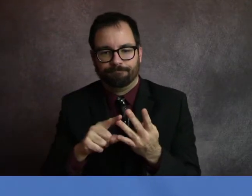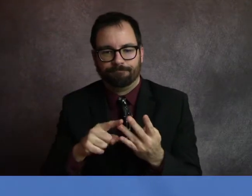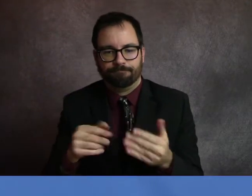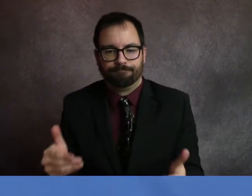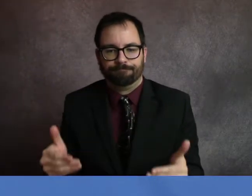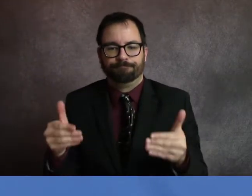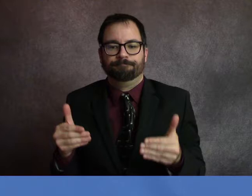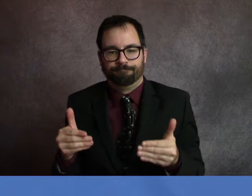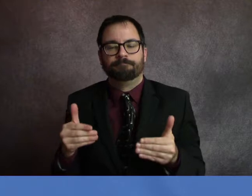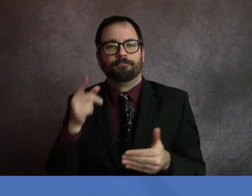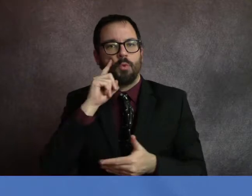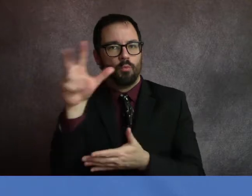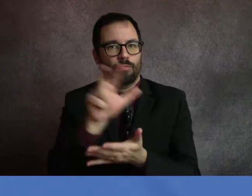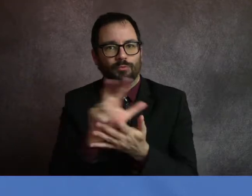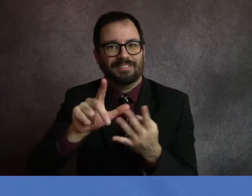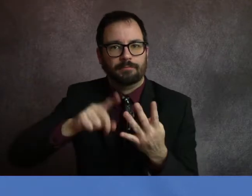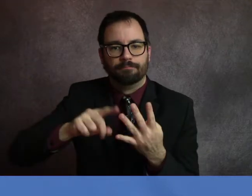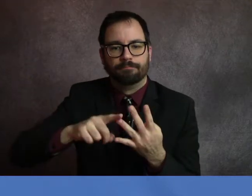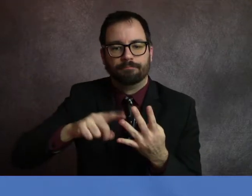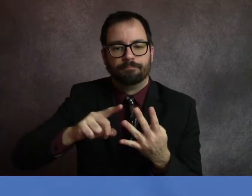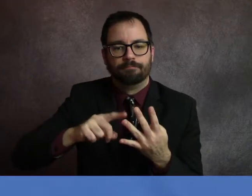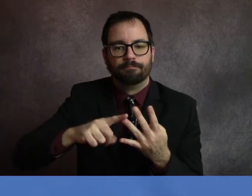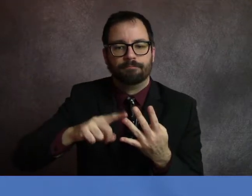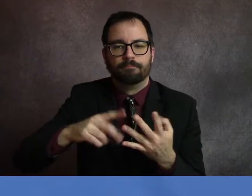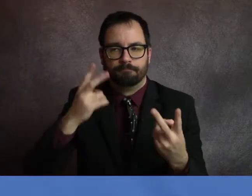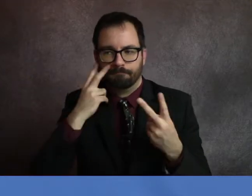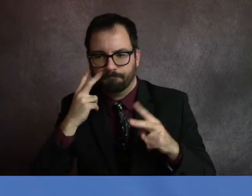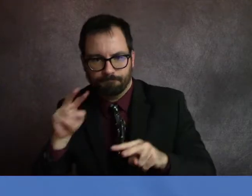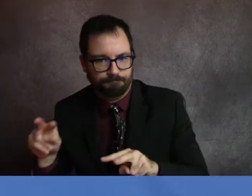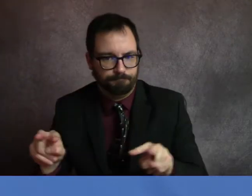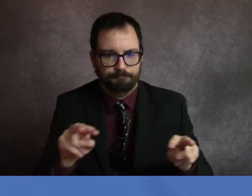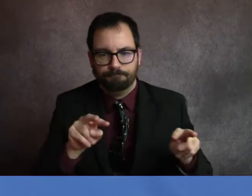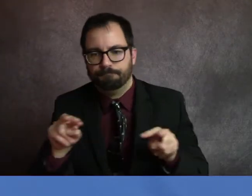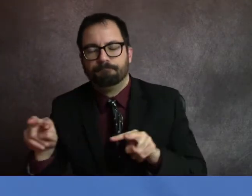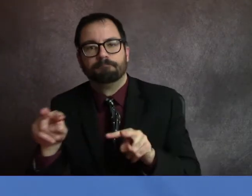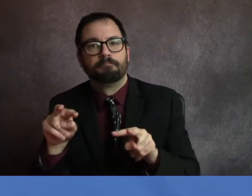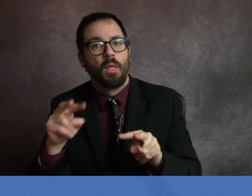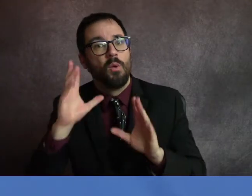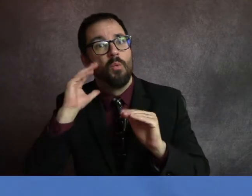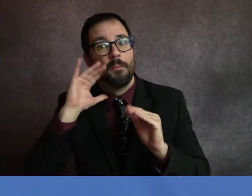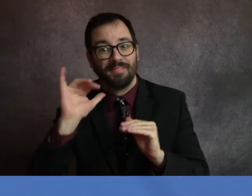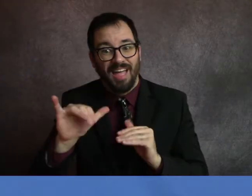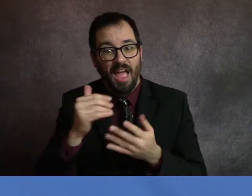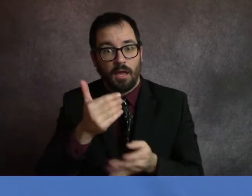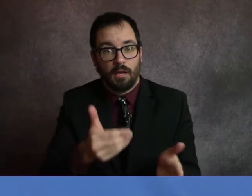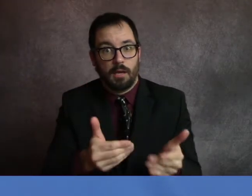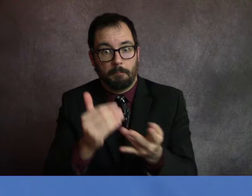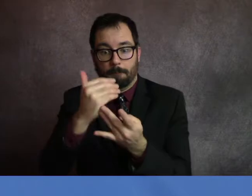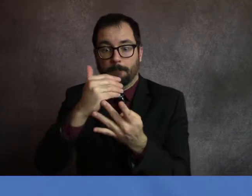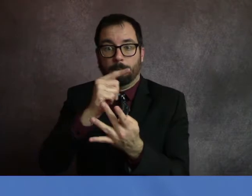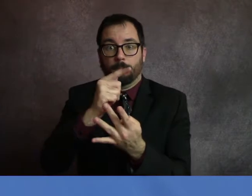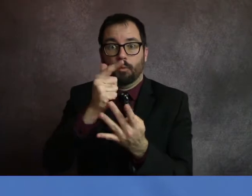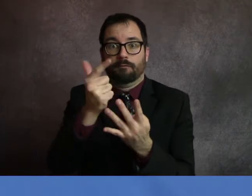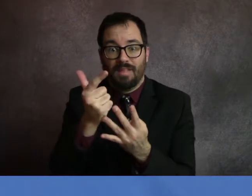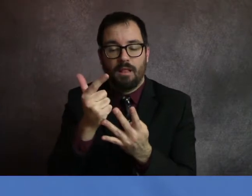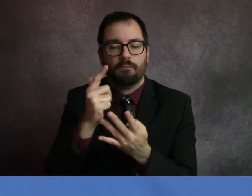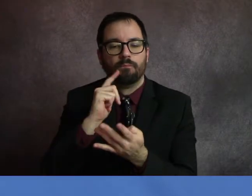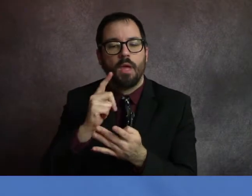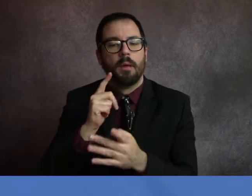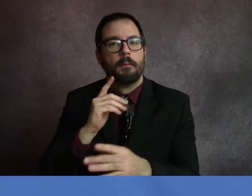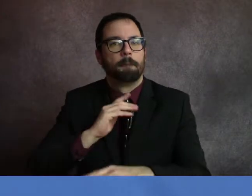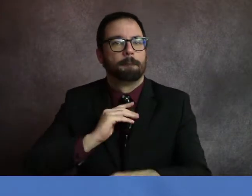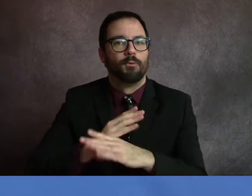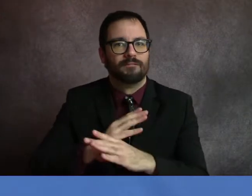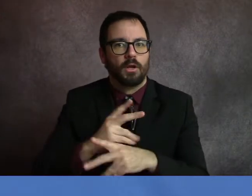avoid more severe shutdowns later on. Our focus as planning this action has been to prioritize essential activities like getting